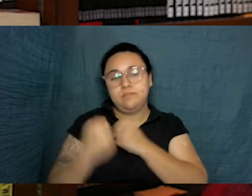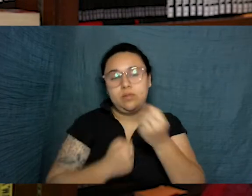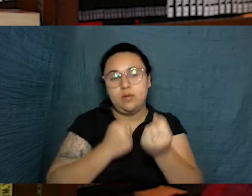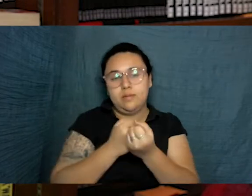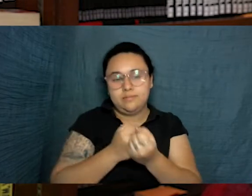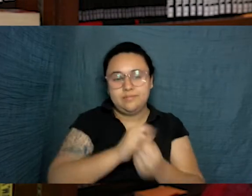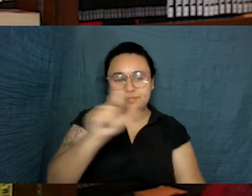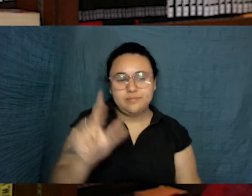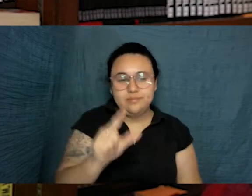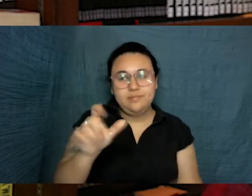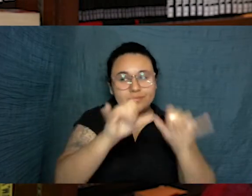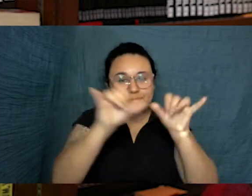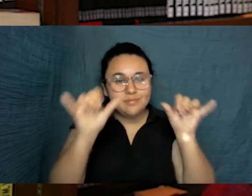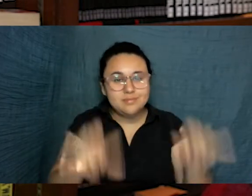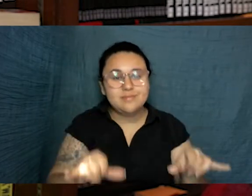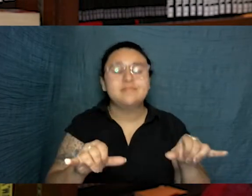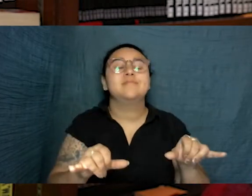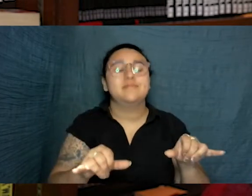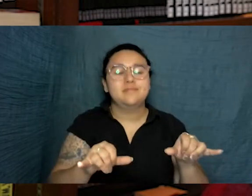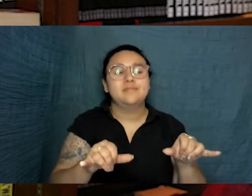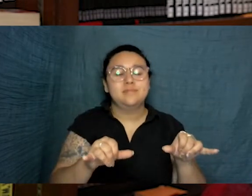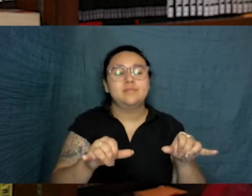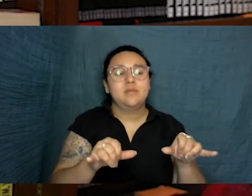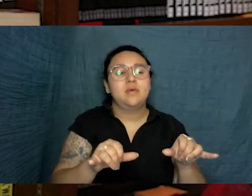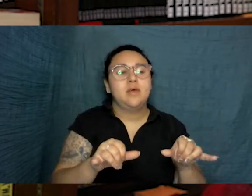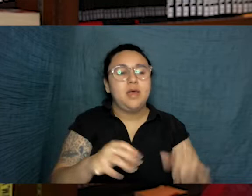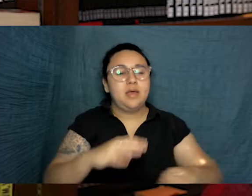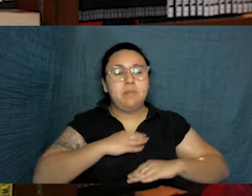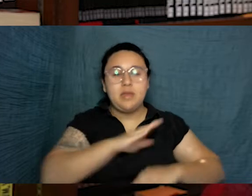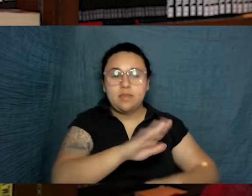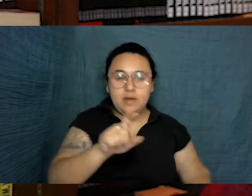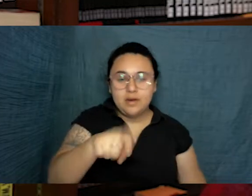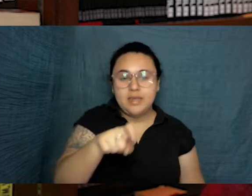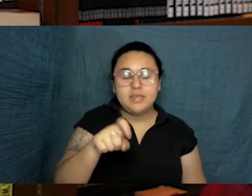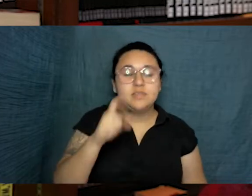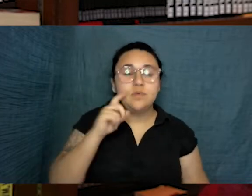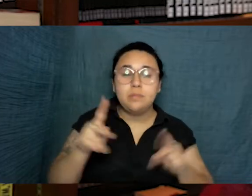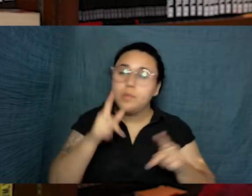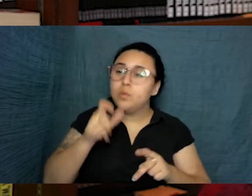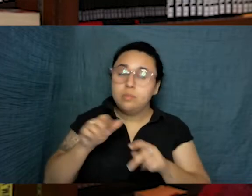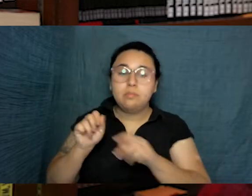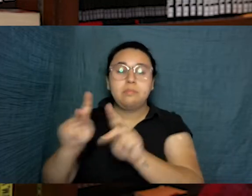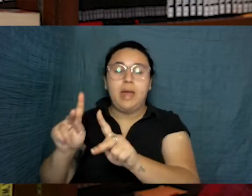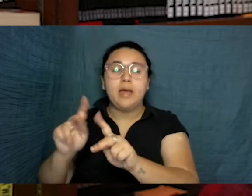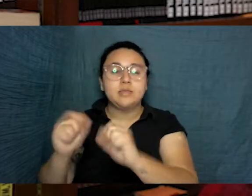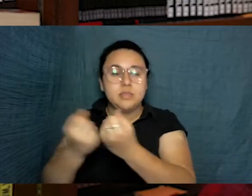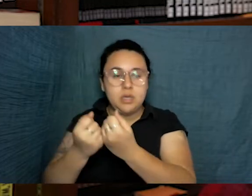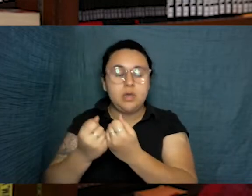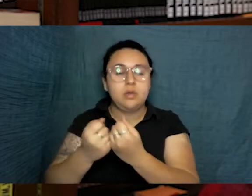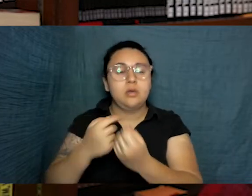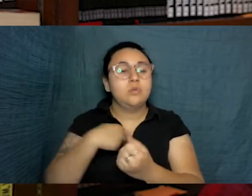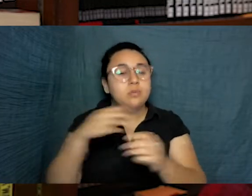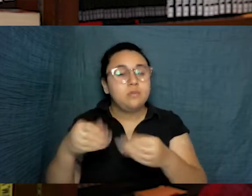responsible for supporting the library as a system in meeting the needs of the reentry population. This consists of